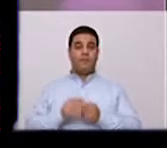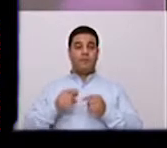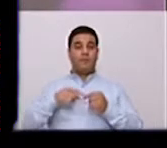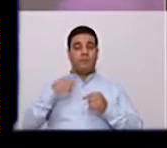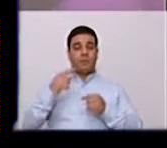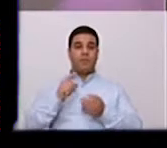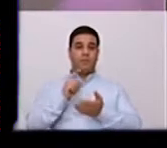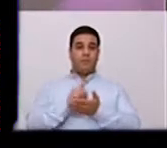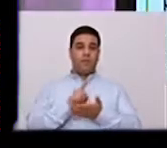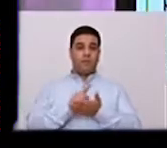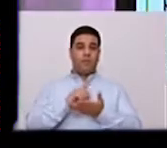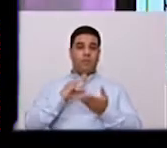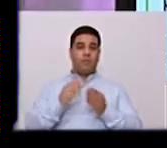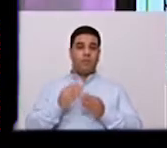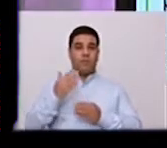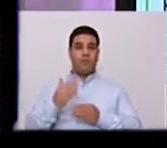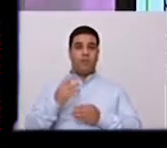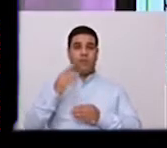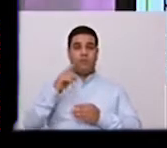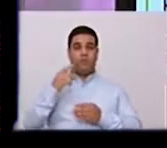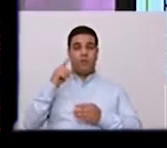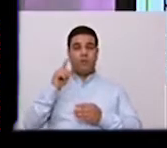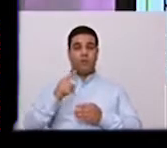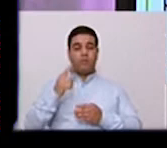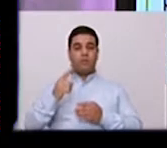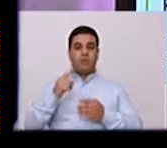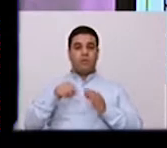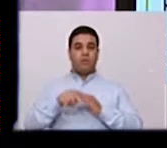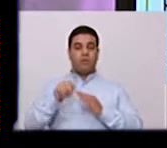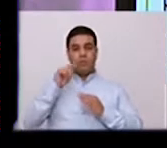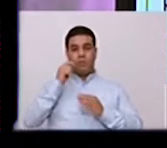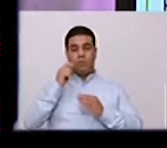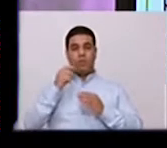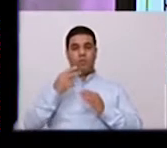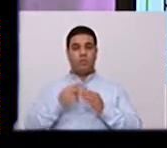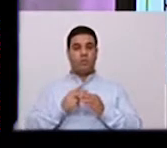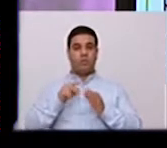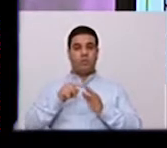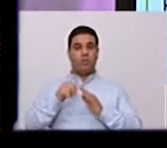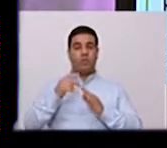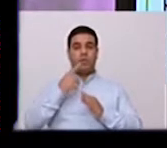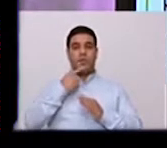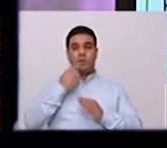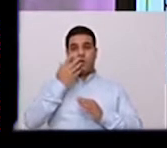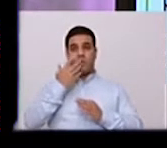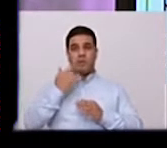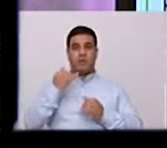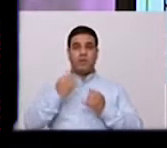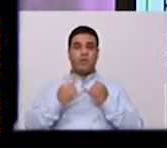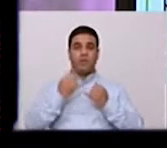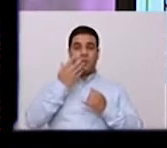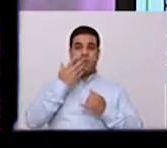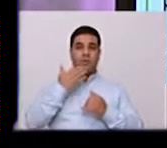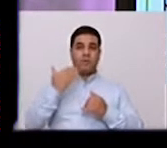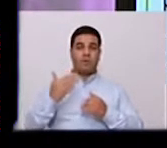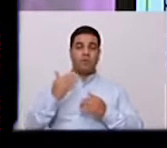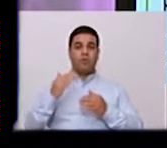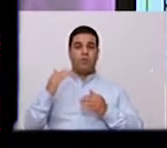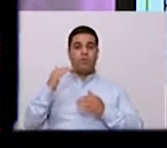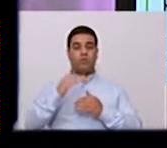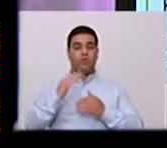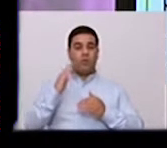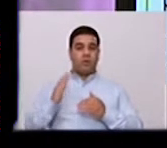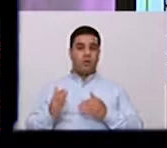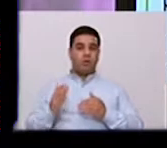Keyingi topshiriq bo'yicha ma'lum bir navli piyoz o'simligida piyoz boshining qizil rangi sariq rangga nisbatan ustunlik